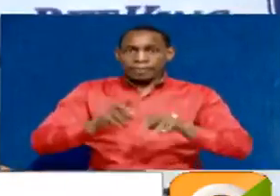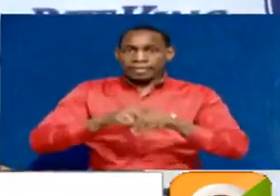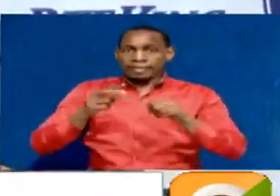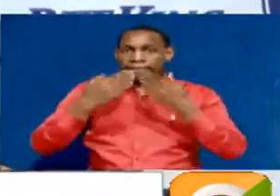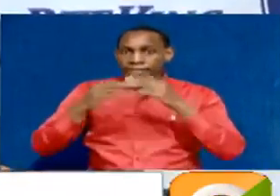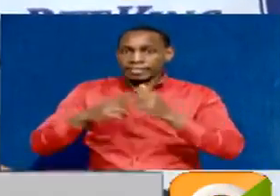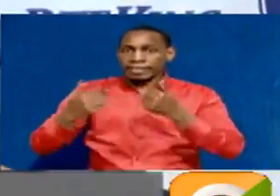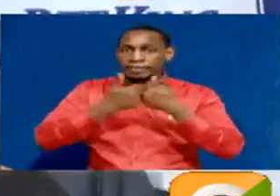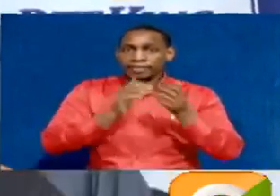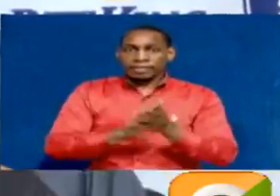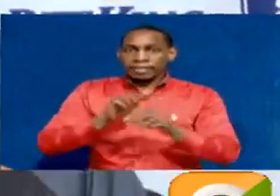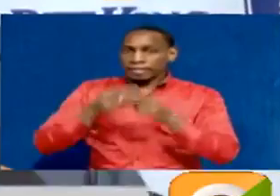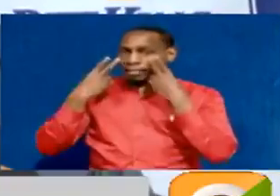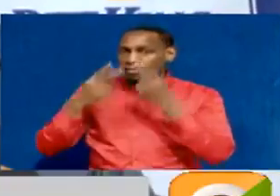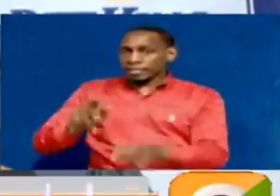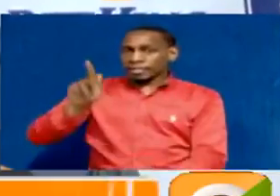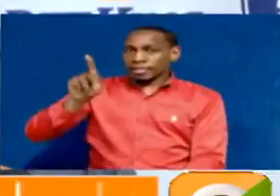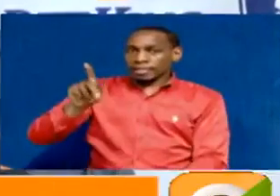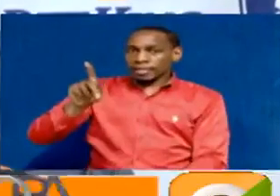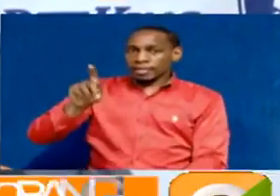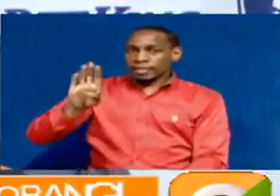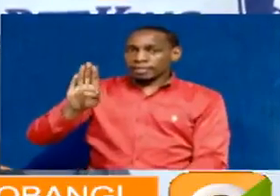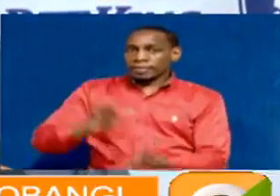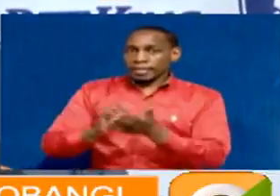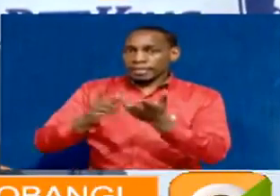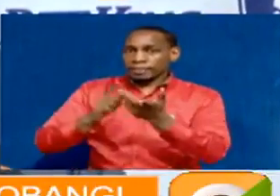matches. When you look at the KCB numbers behind,